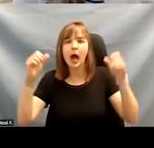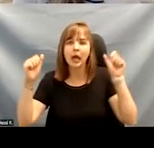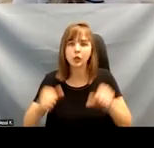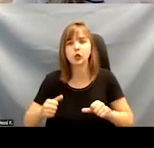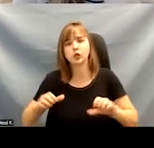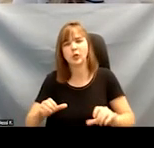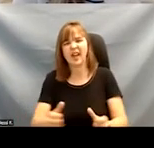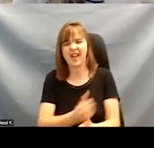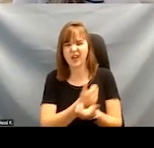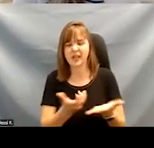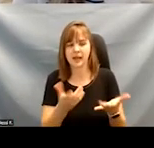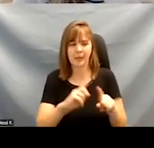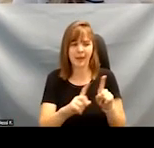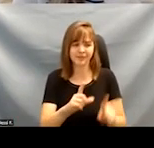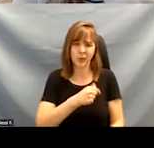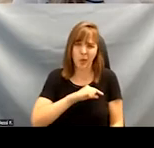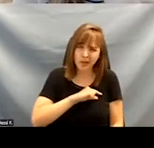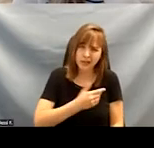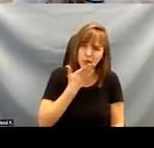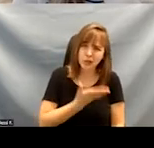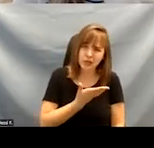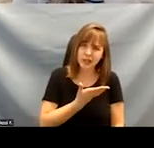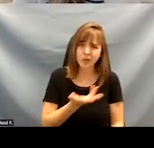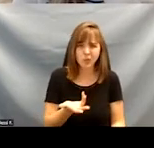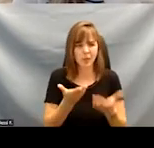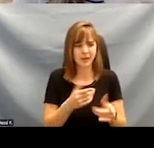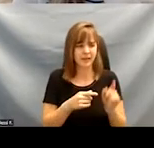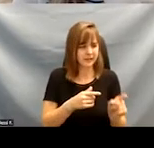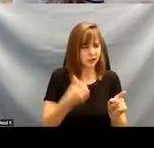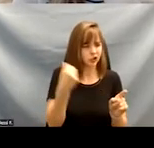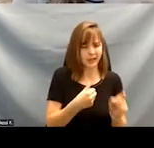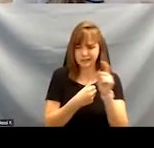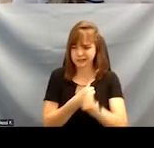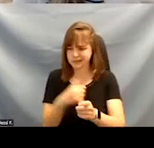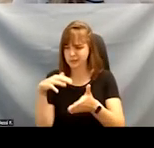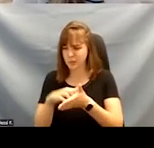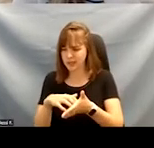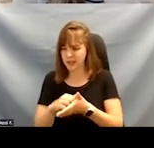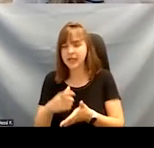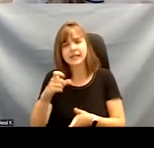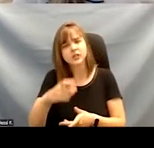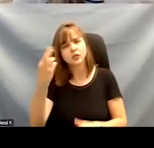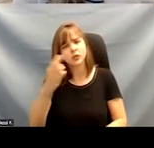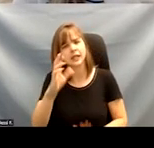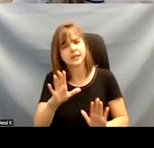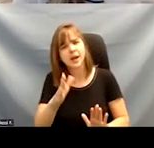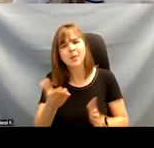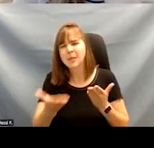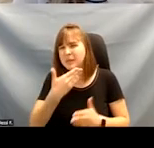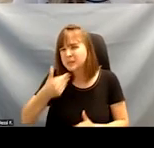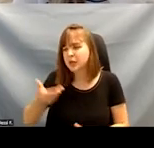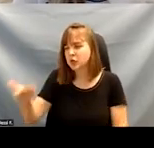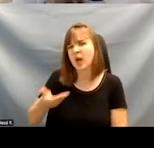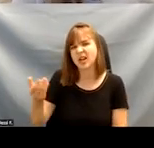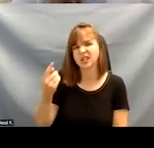something that will really impact my brand and the way that it is perceived or, you know, drive someone's brand preference or whatever it may